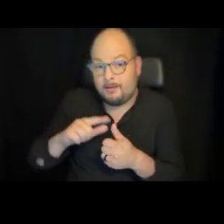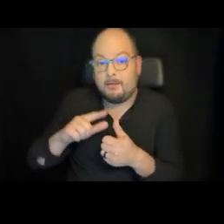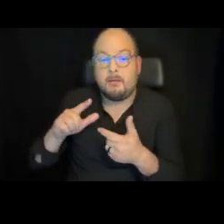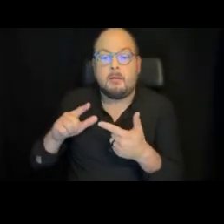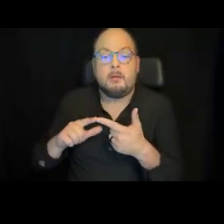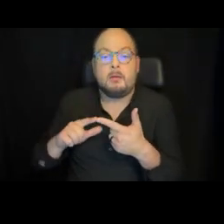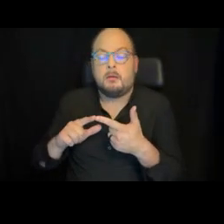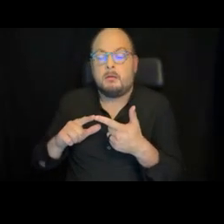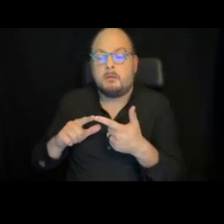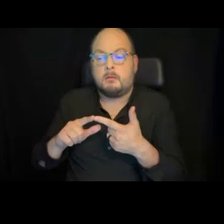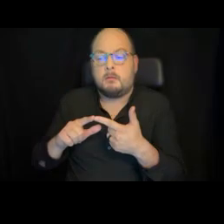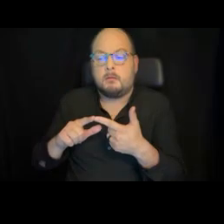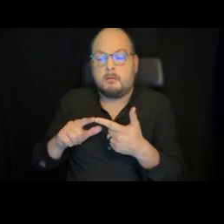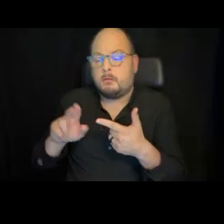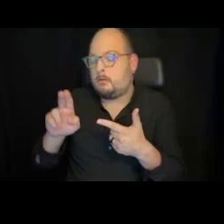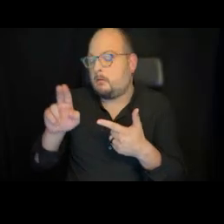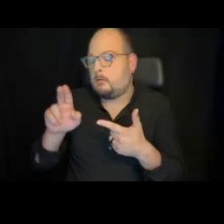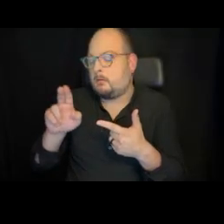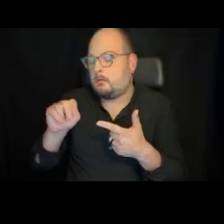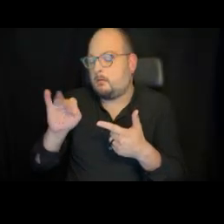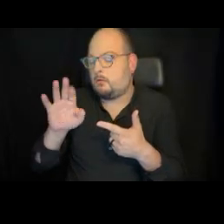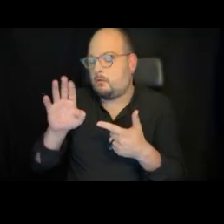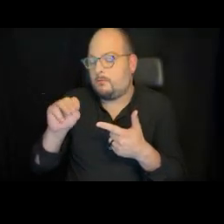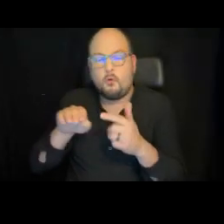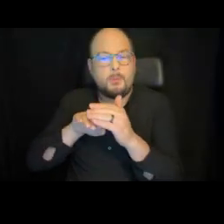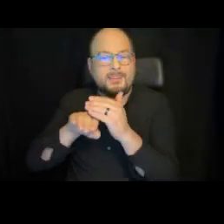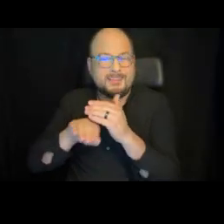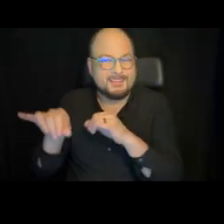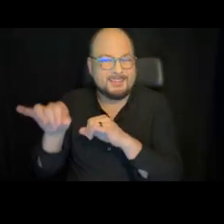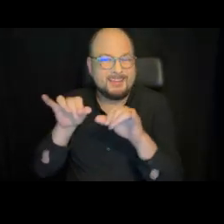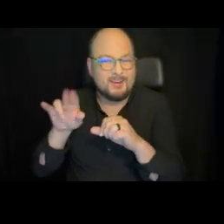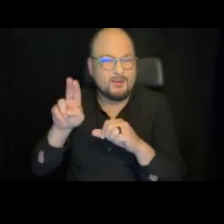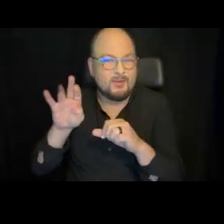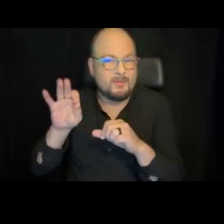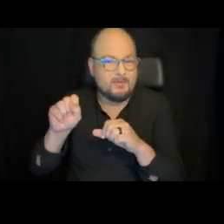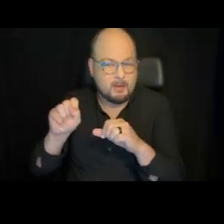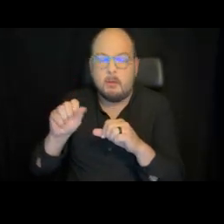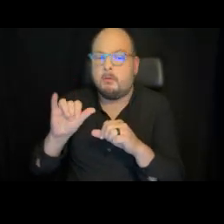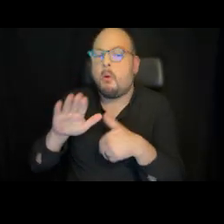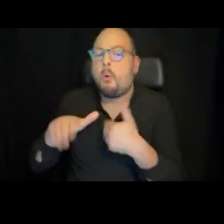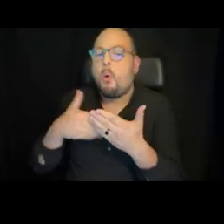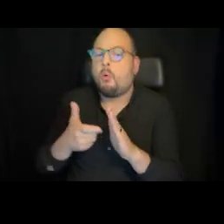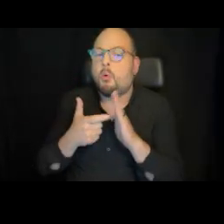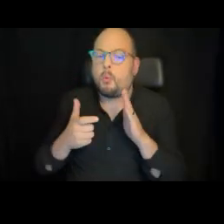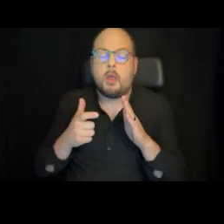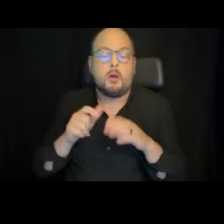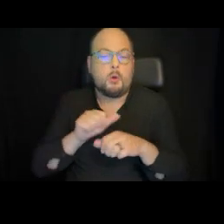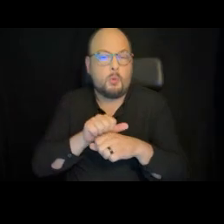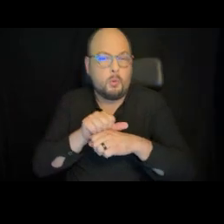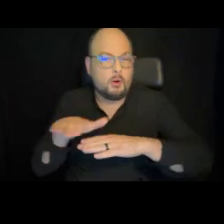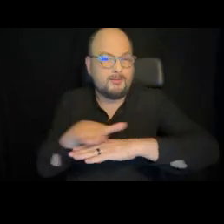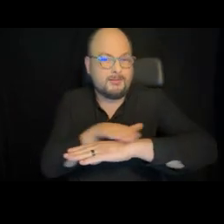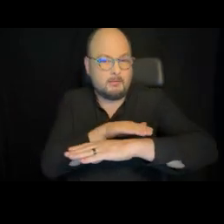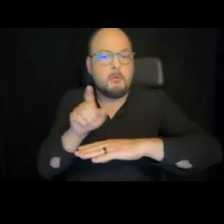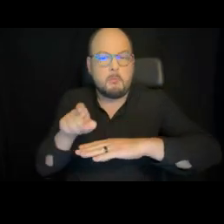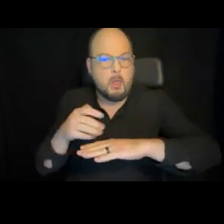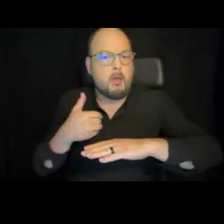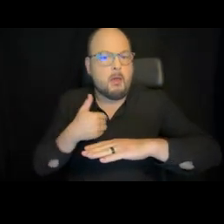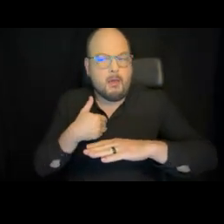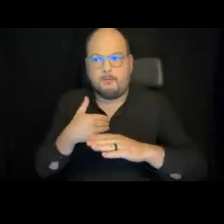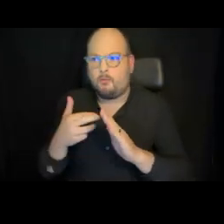the Uniform Federal Accessibility Standards, require work surfaces inside of units designed with mobility features. And